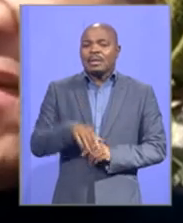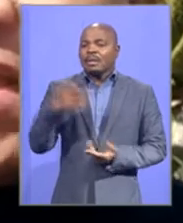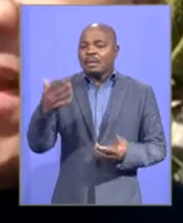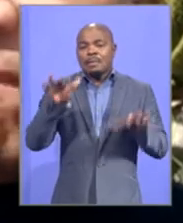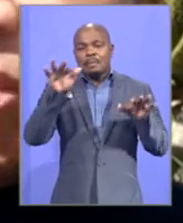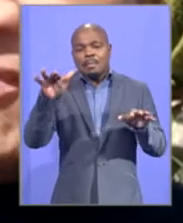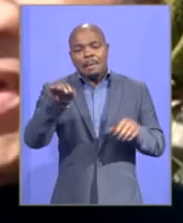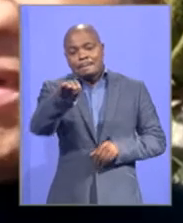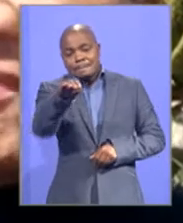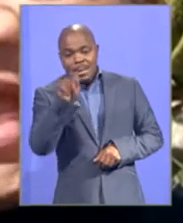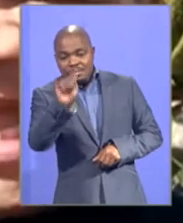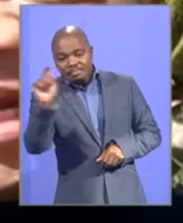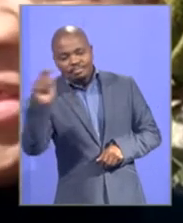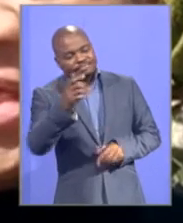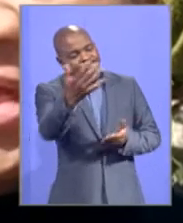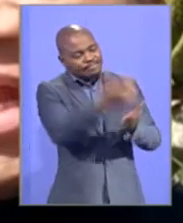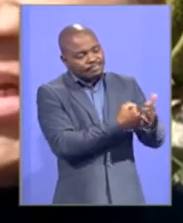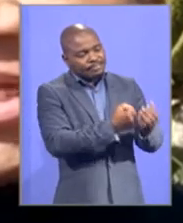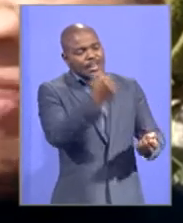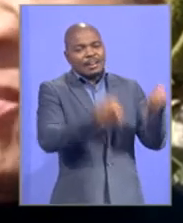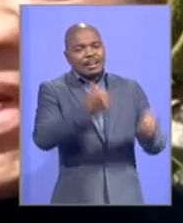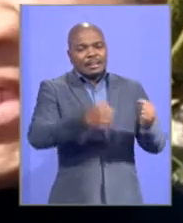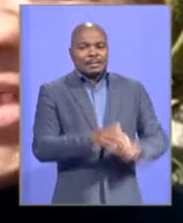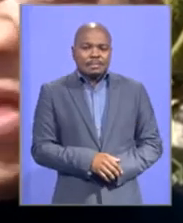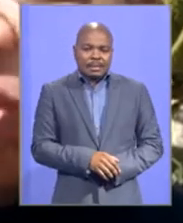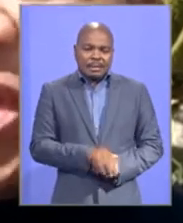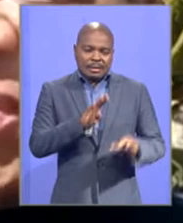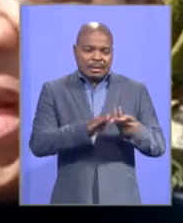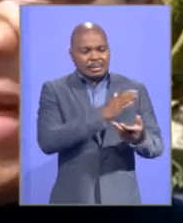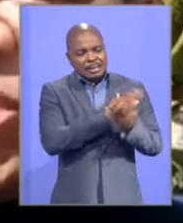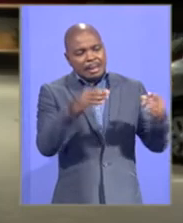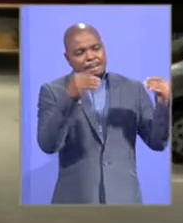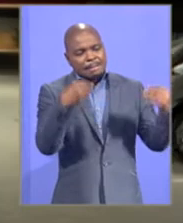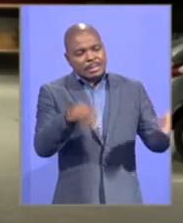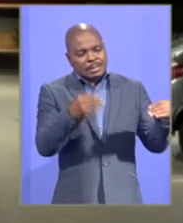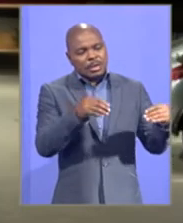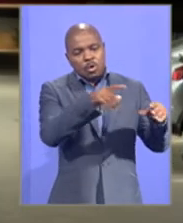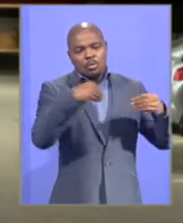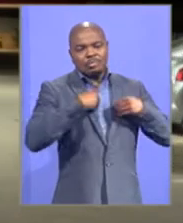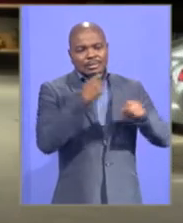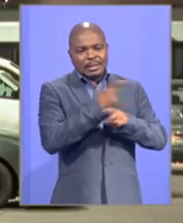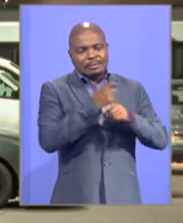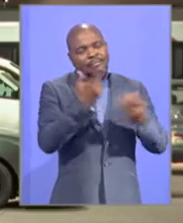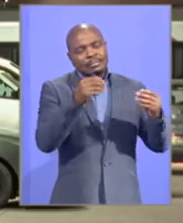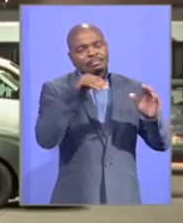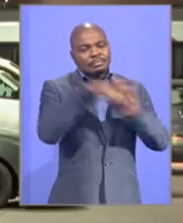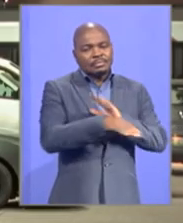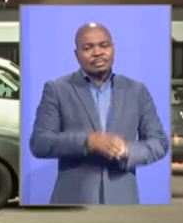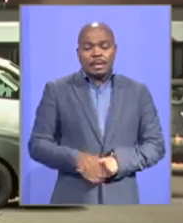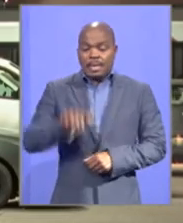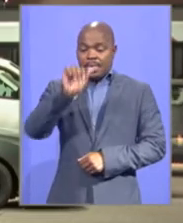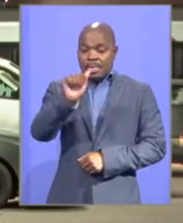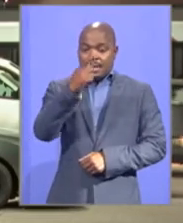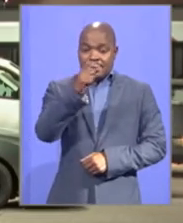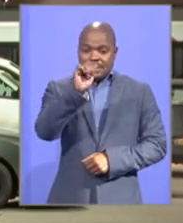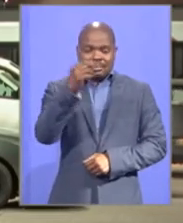repossessions of vehicles, and some operators are going bankrupt. Gape NTA e totobaditse gore e akanya